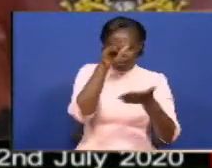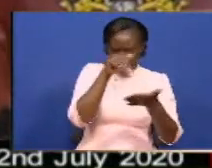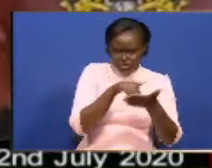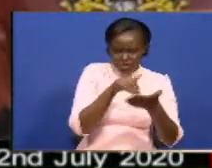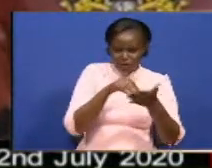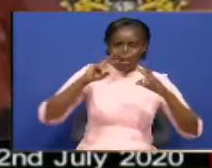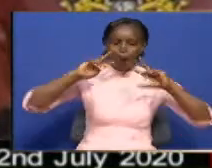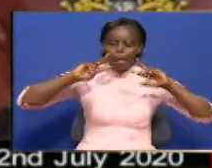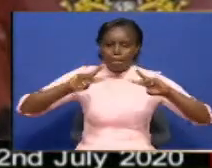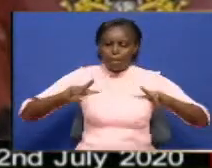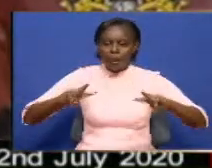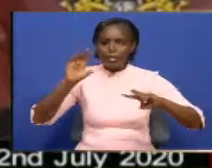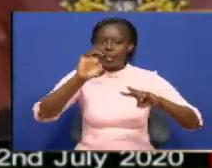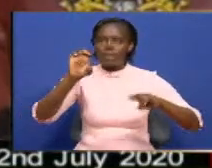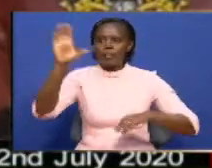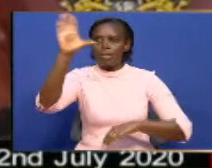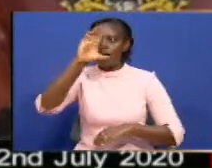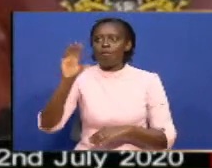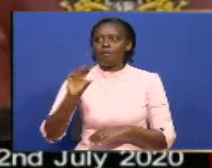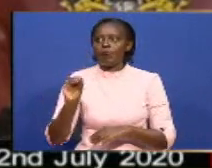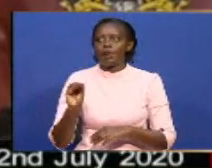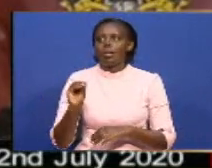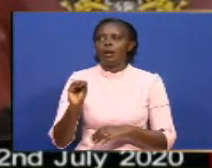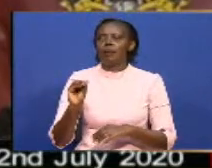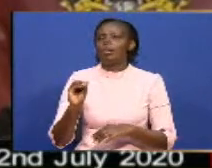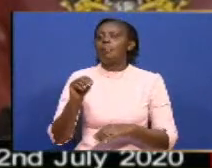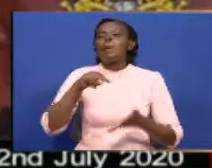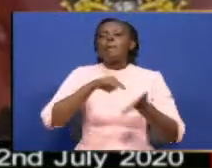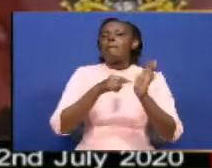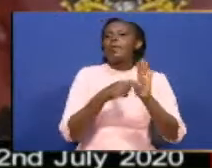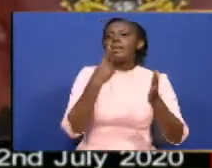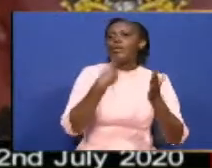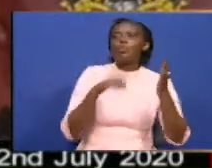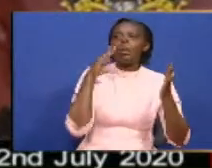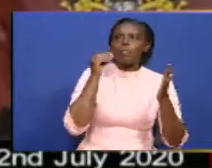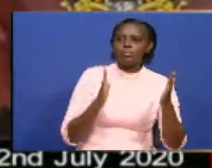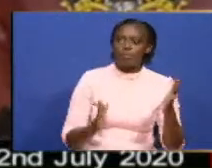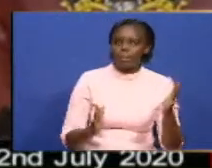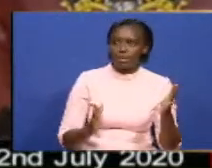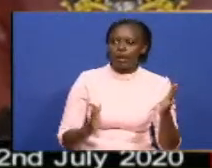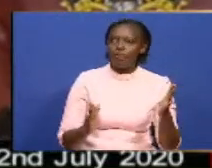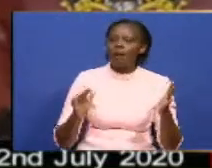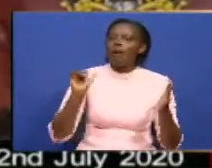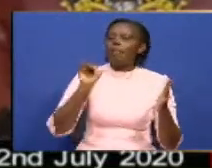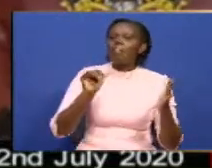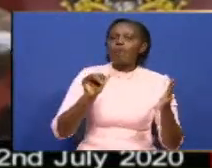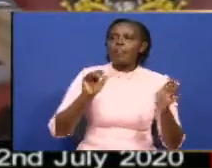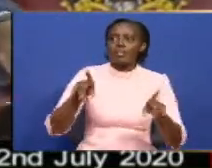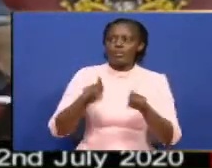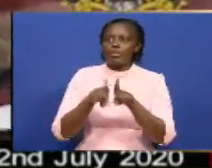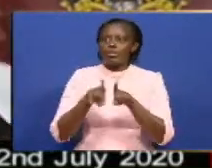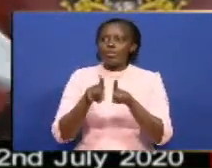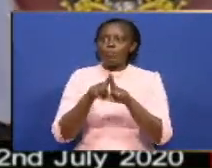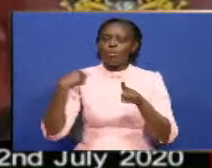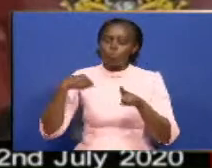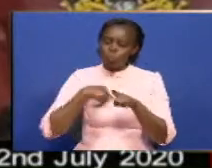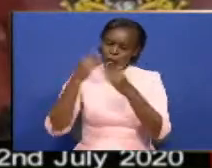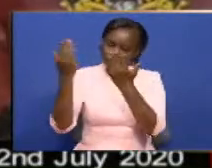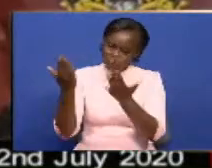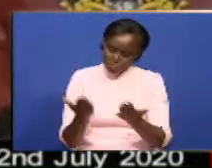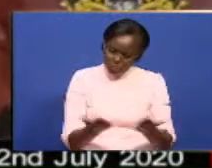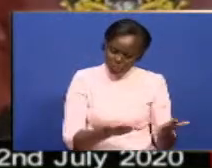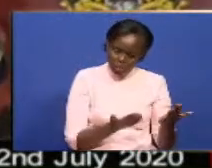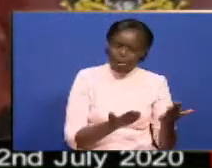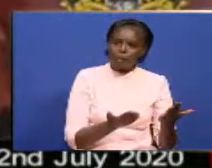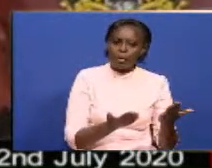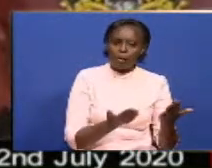peace in Eastern Africa. And what that means, Madam Speaker, is that we are also a host of a number